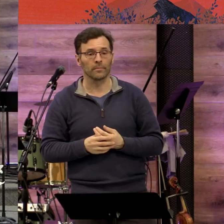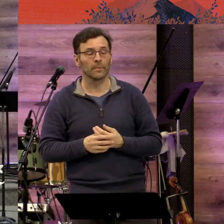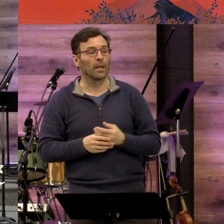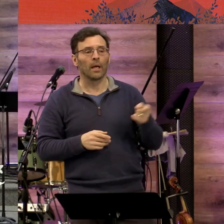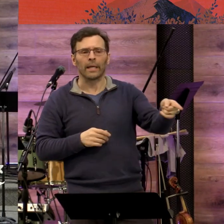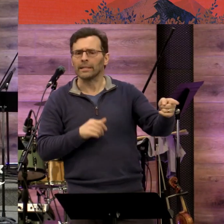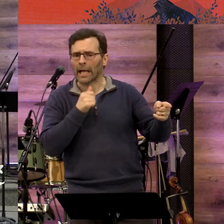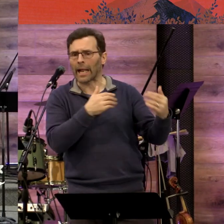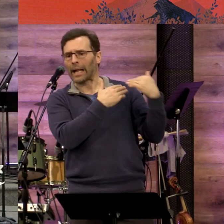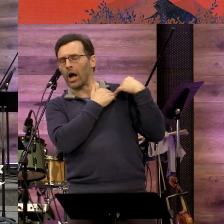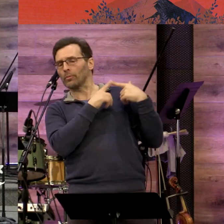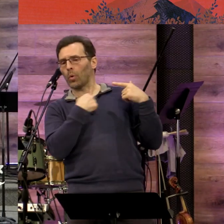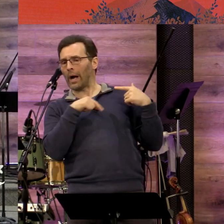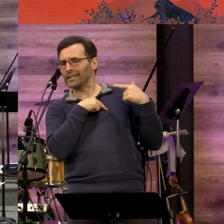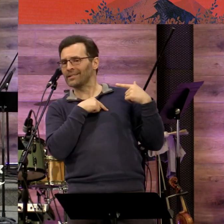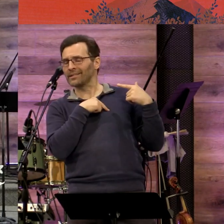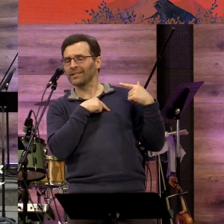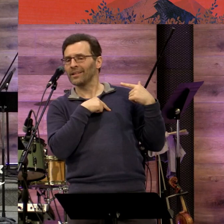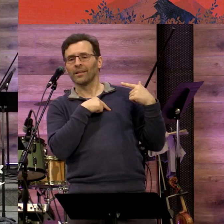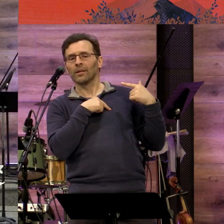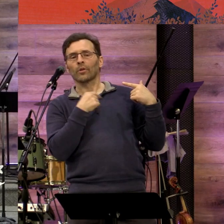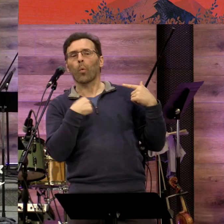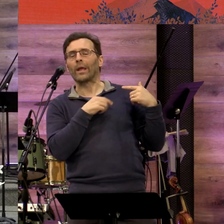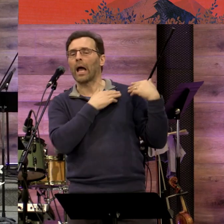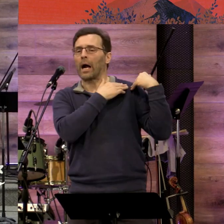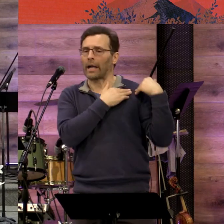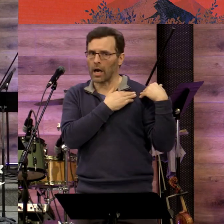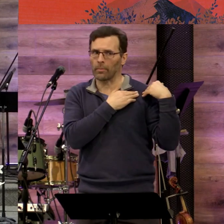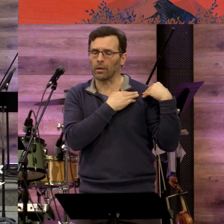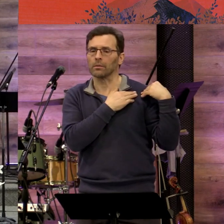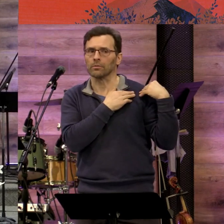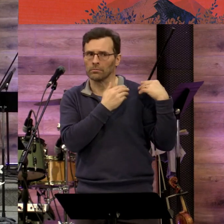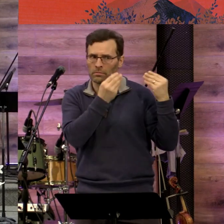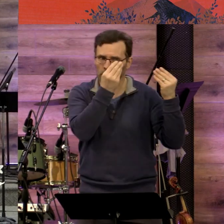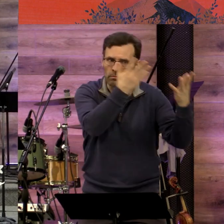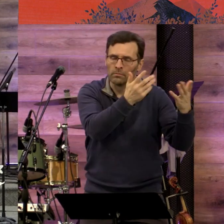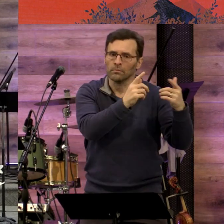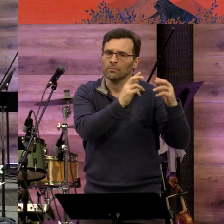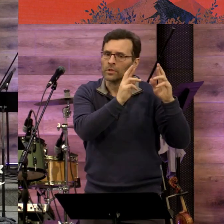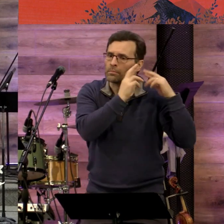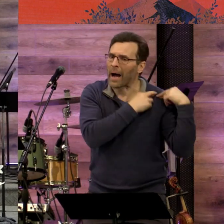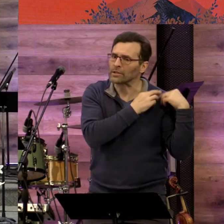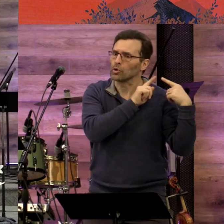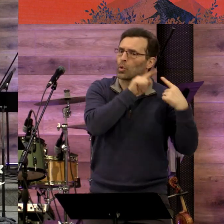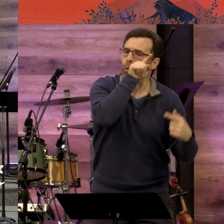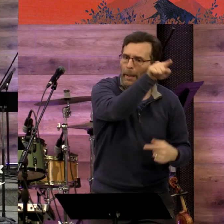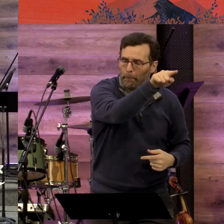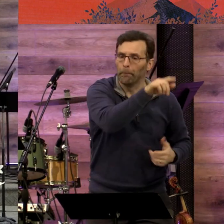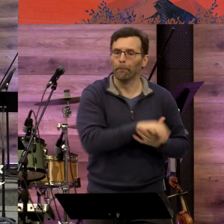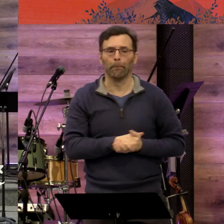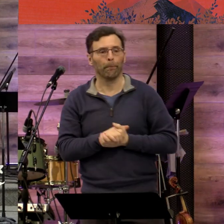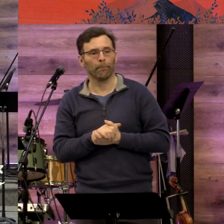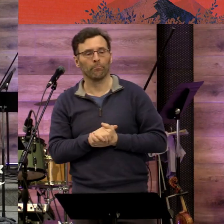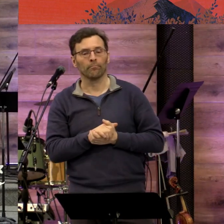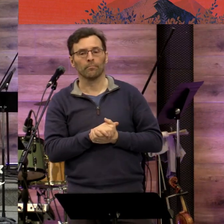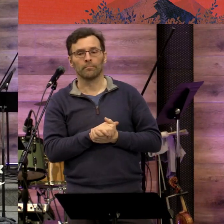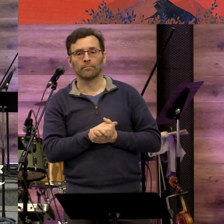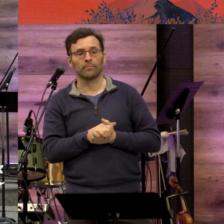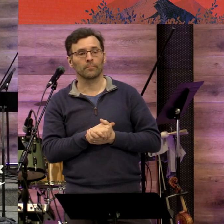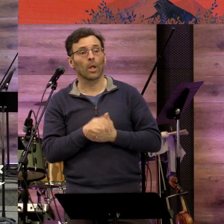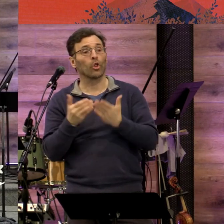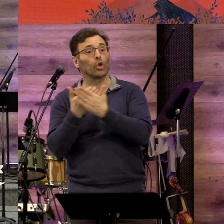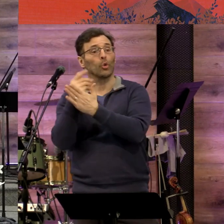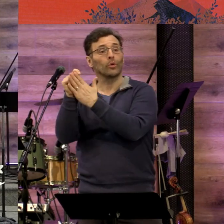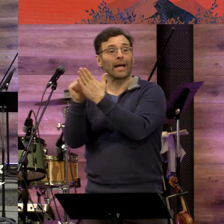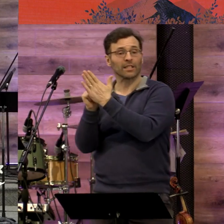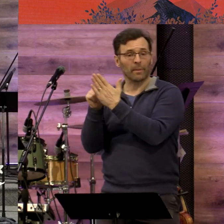us. Rather, we find ourselves accountable to him. The illustration that the New Testament